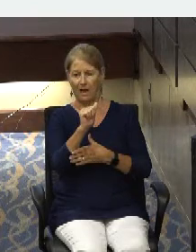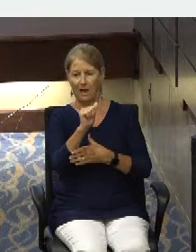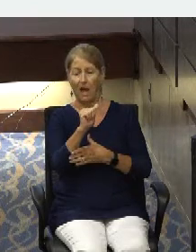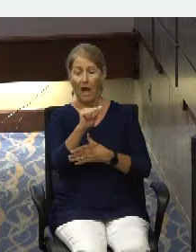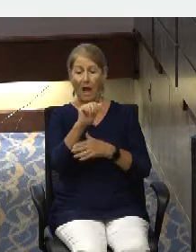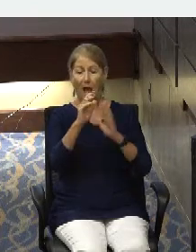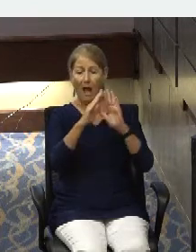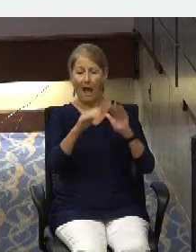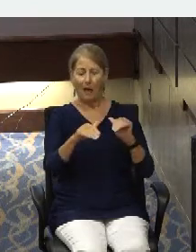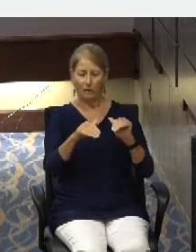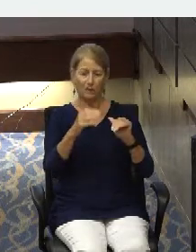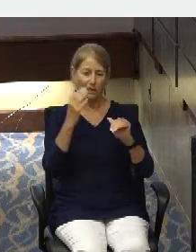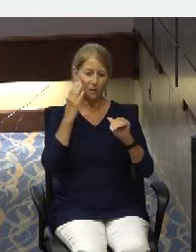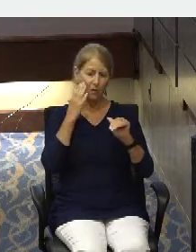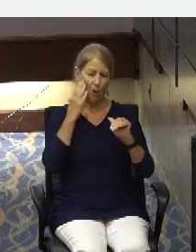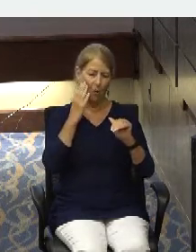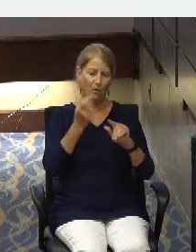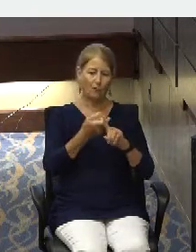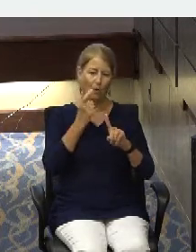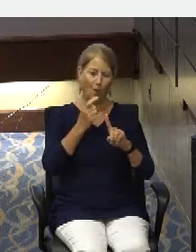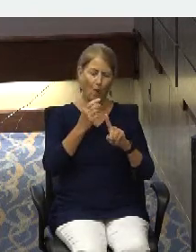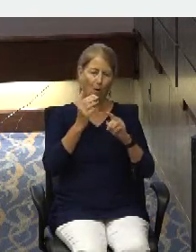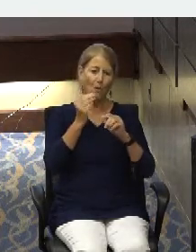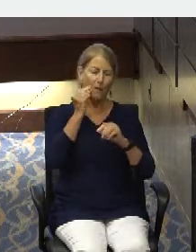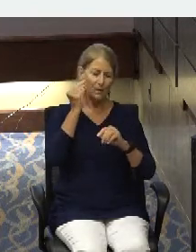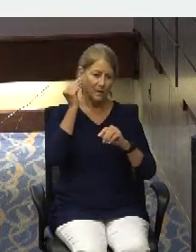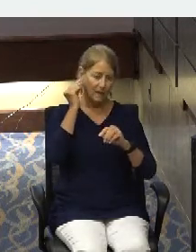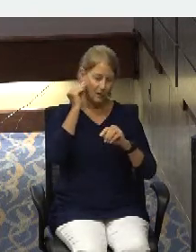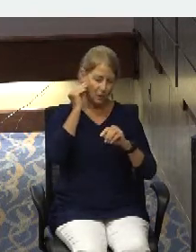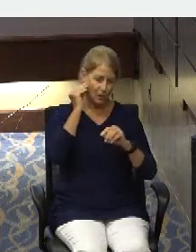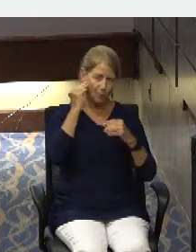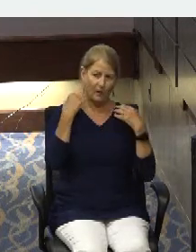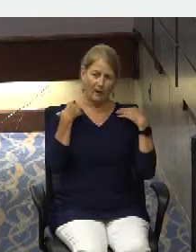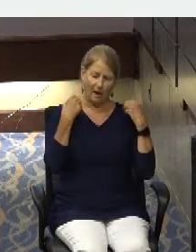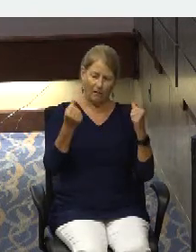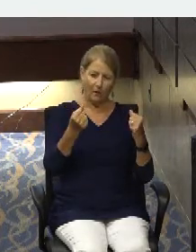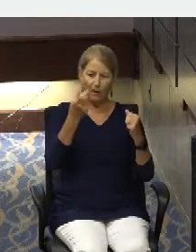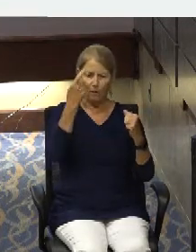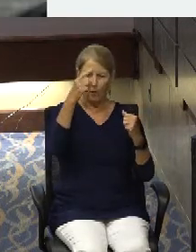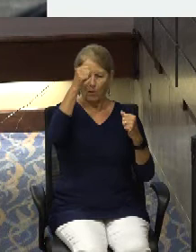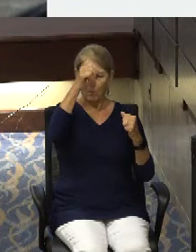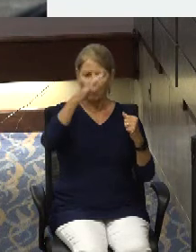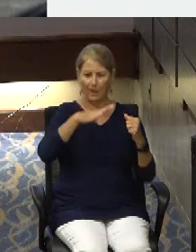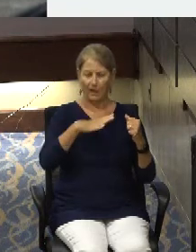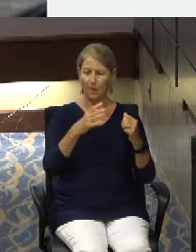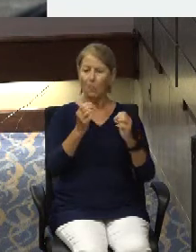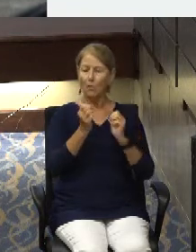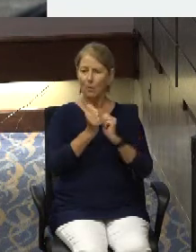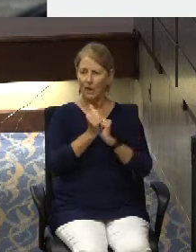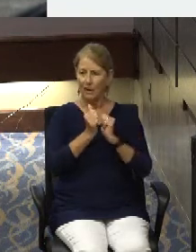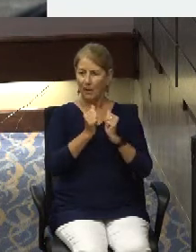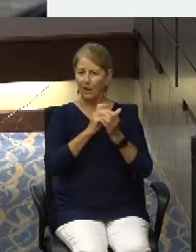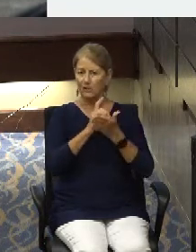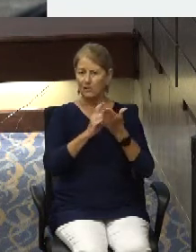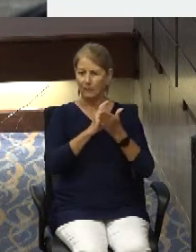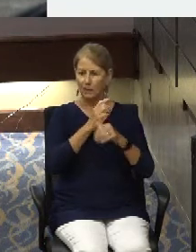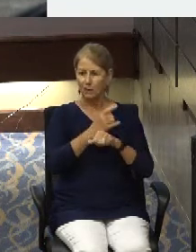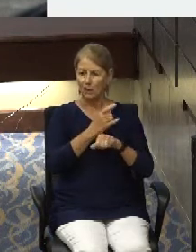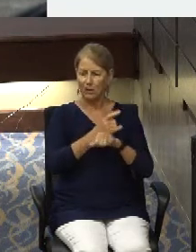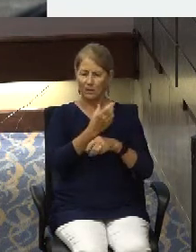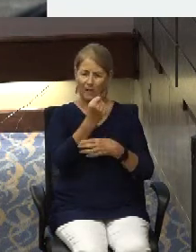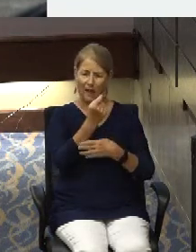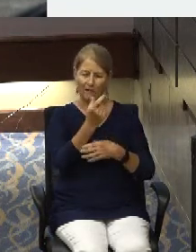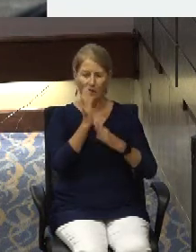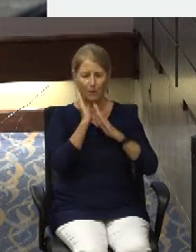a residential recovery program for men with substance abuse issues. There are 11 beds in the facility, and